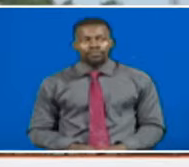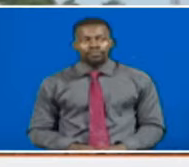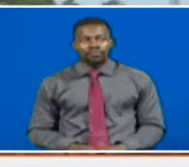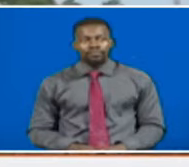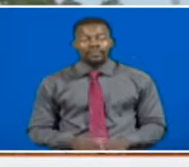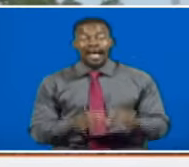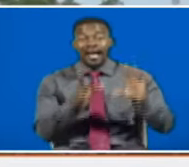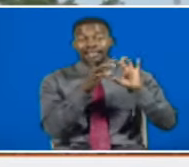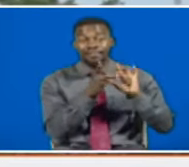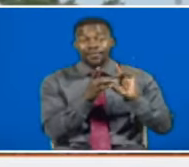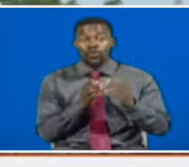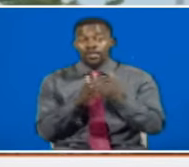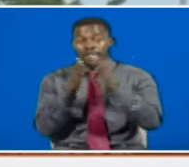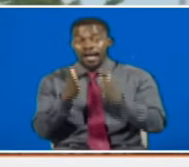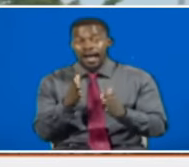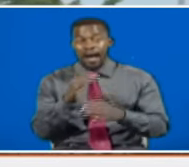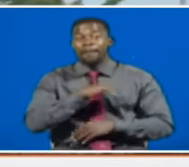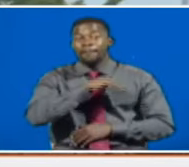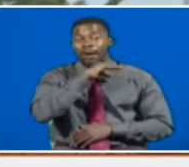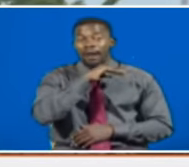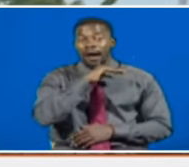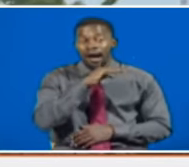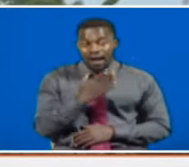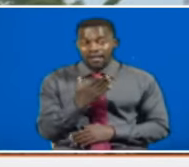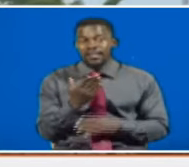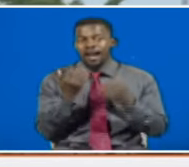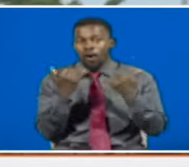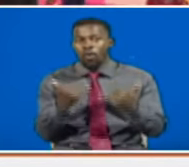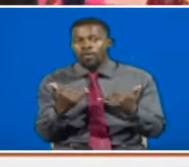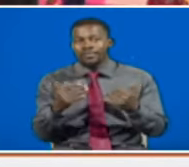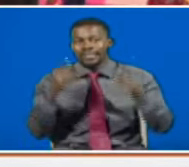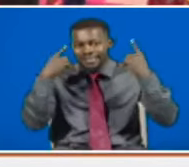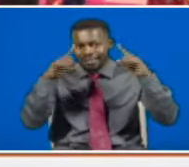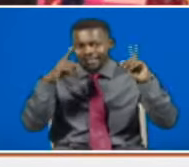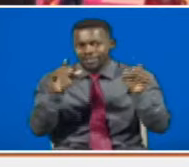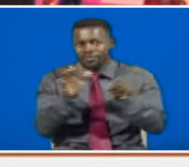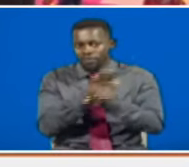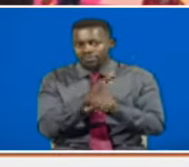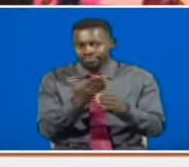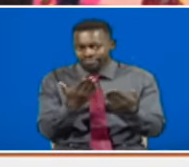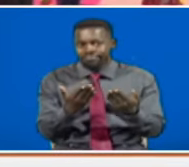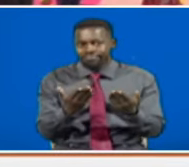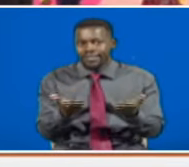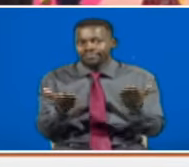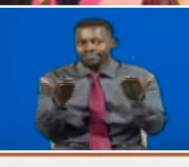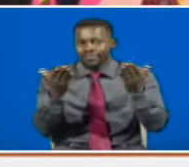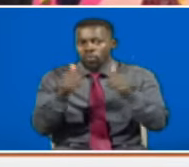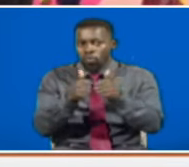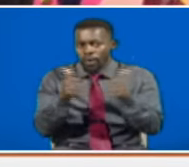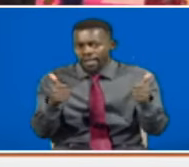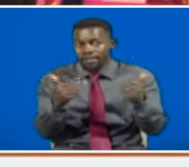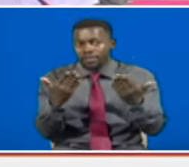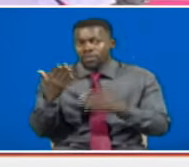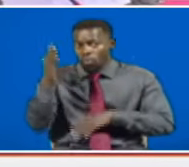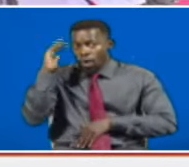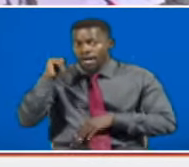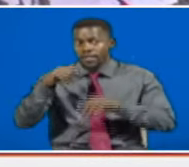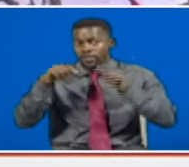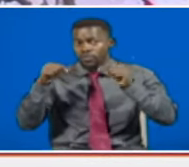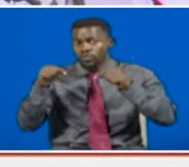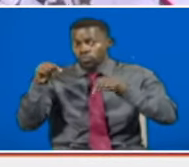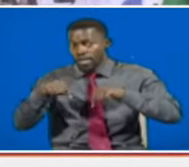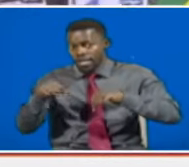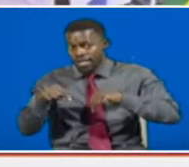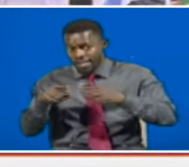Azimio leader Raila Odinga's bid to succeed the outgoing AU Commission chairperson Musa Faki received yet another boost Tuesday, with